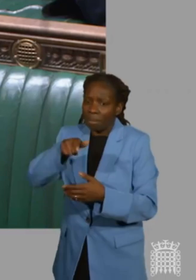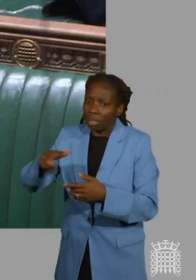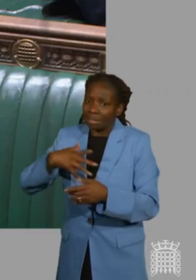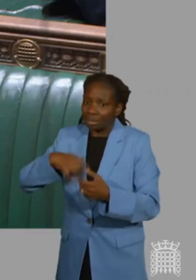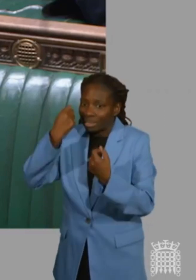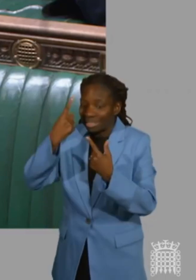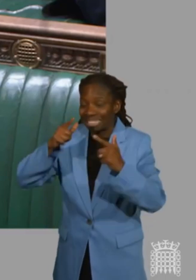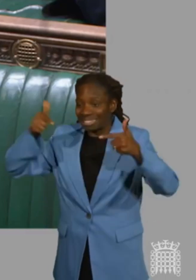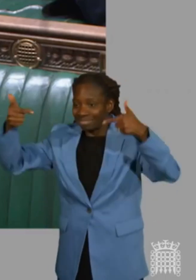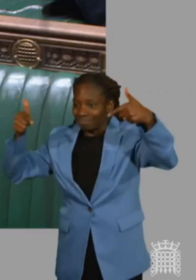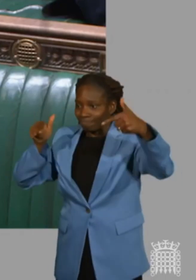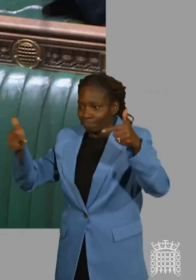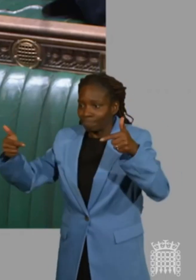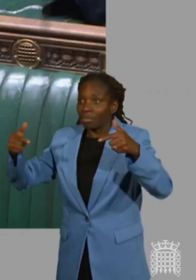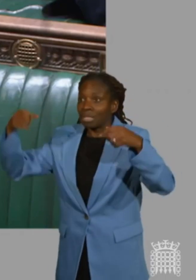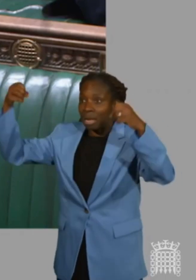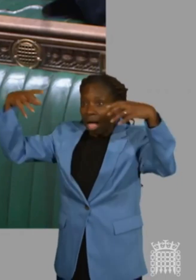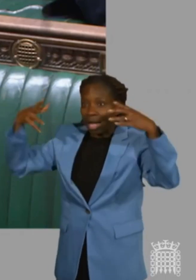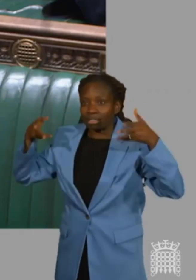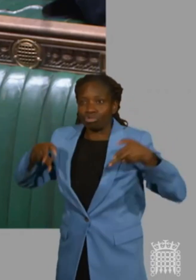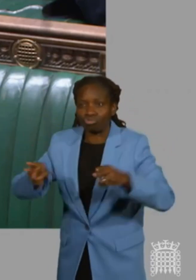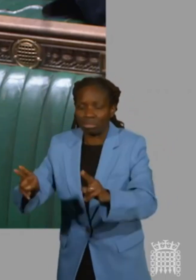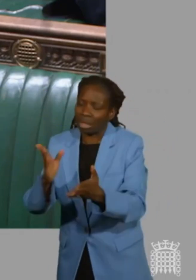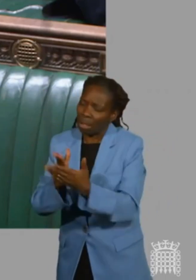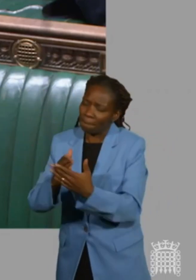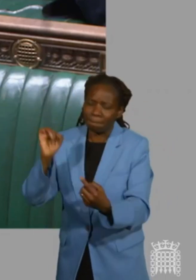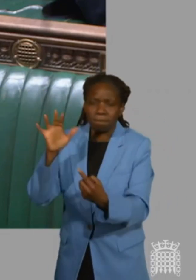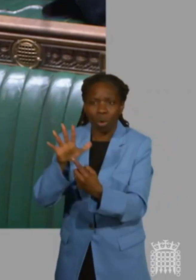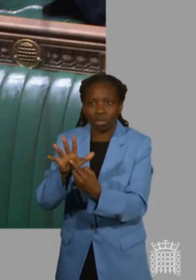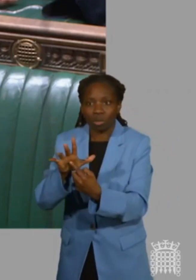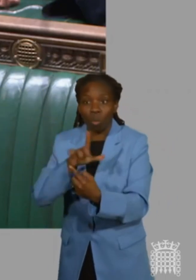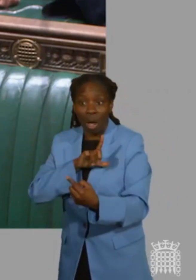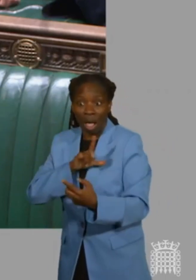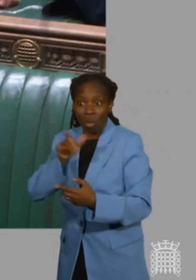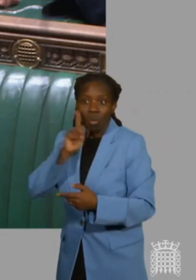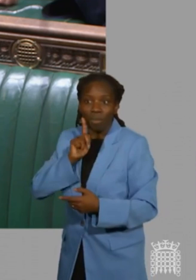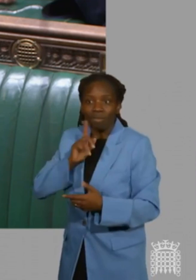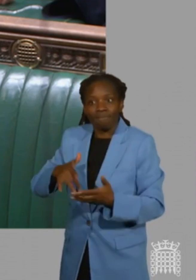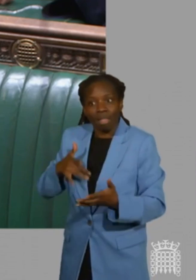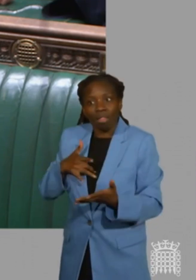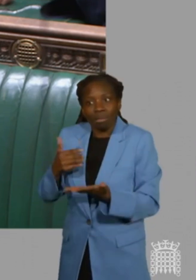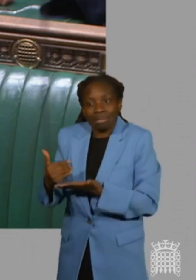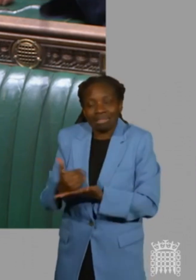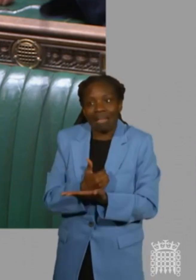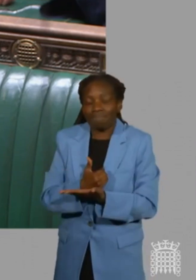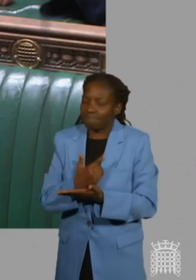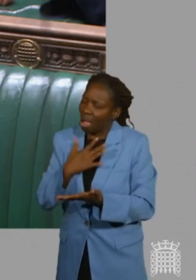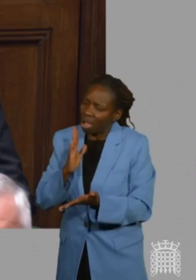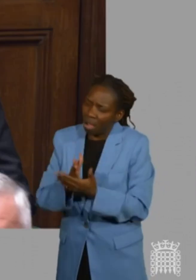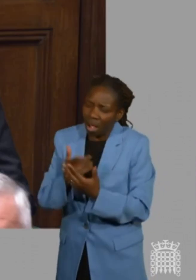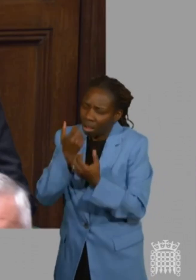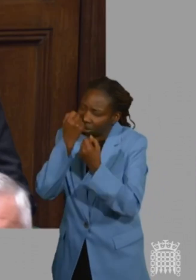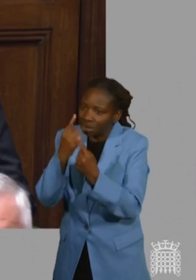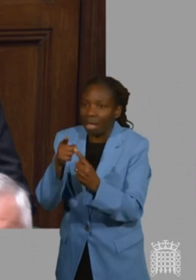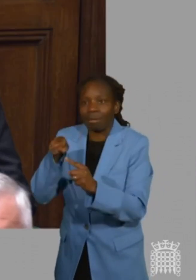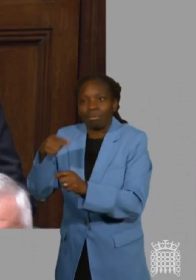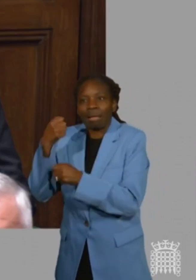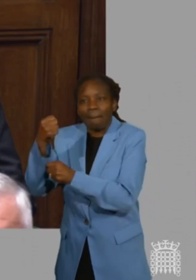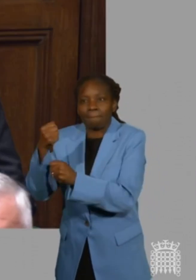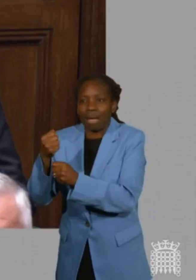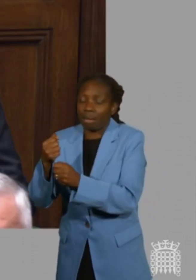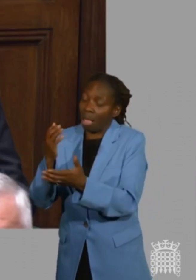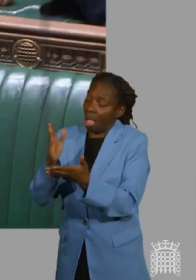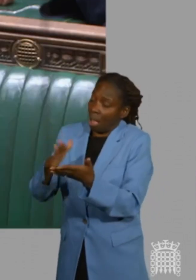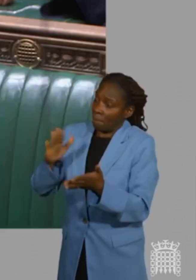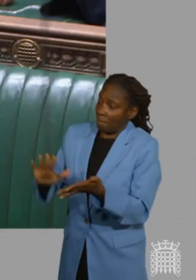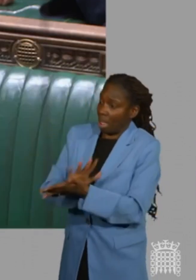important in helping women feel safe on the streets. I fully understand the campaign, and I'm glad that she is supporting them. We are doing everything we can in government